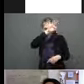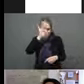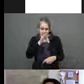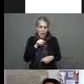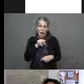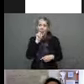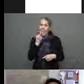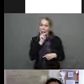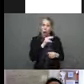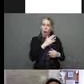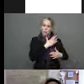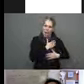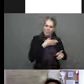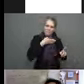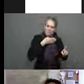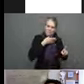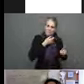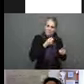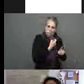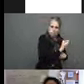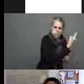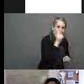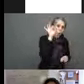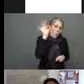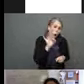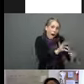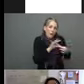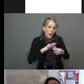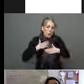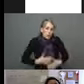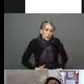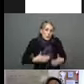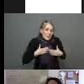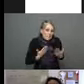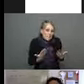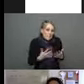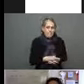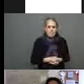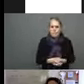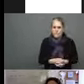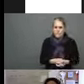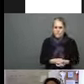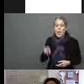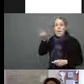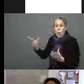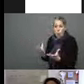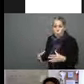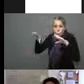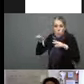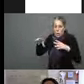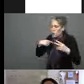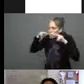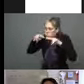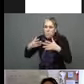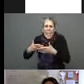what is it that people want to front? So in the corpus, we took any utterances, whether it referred to the